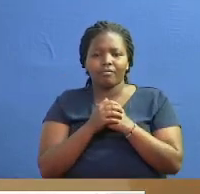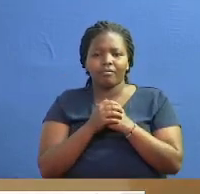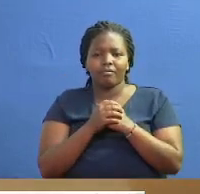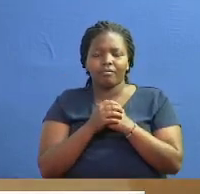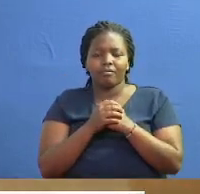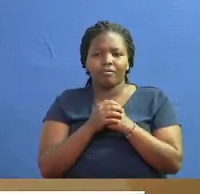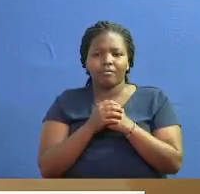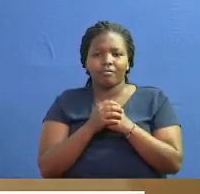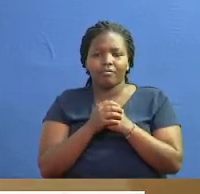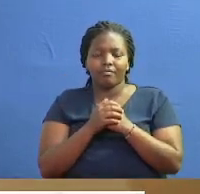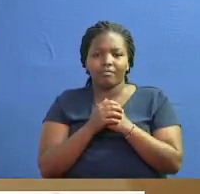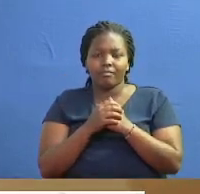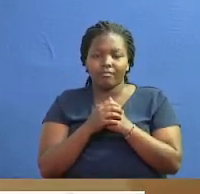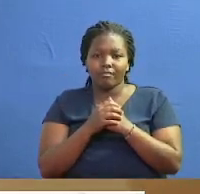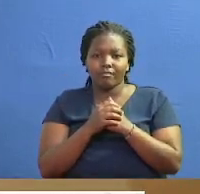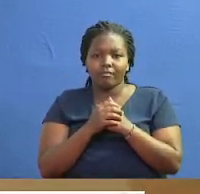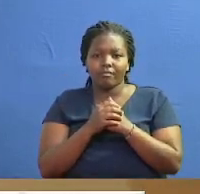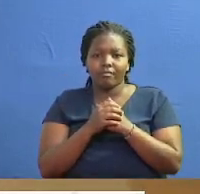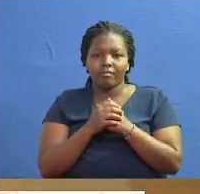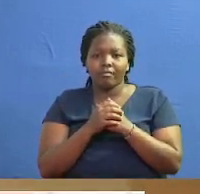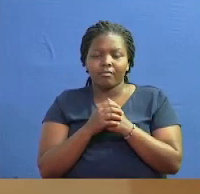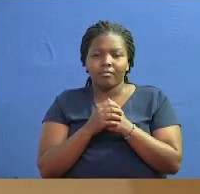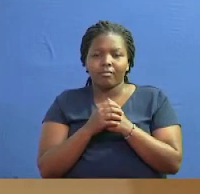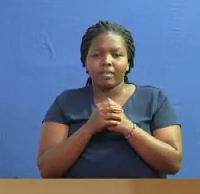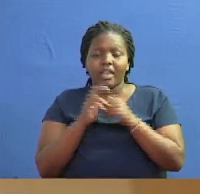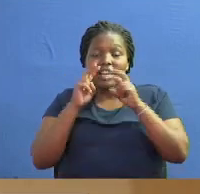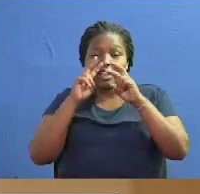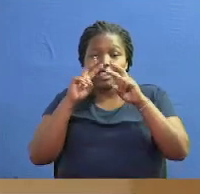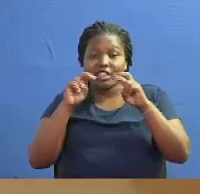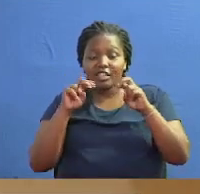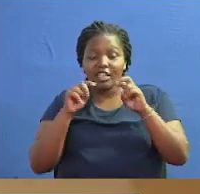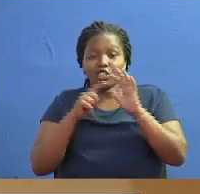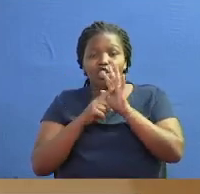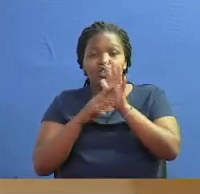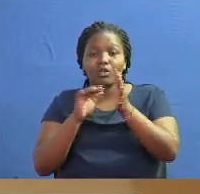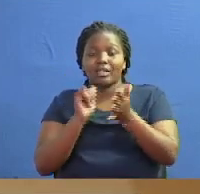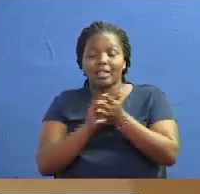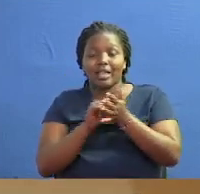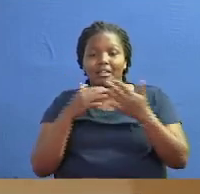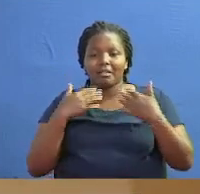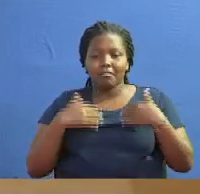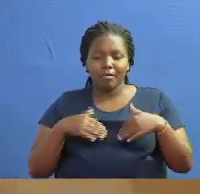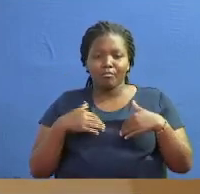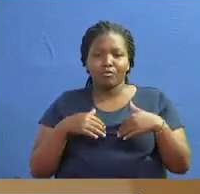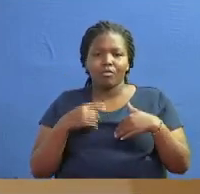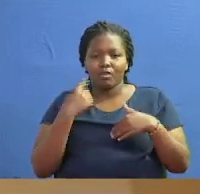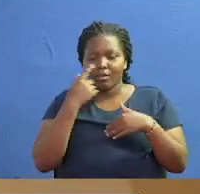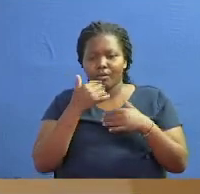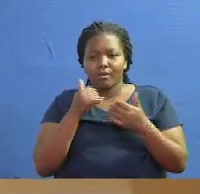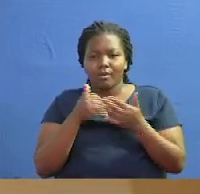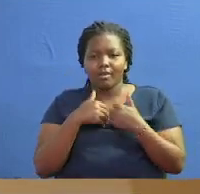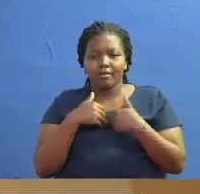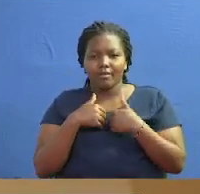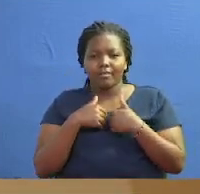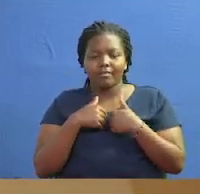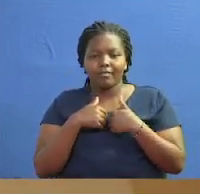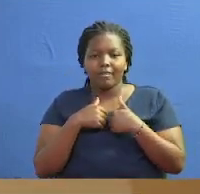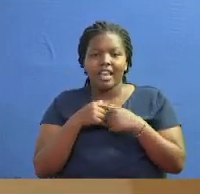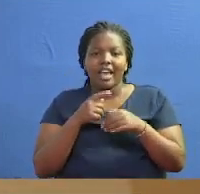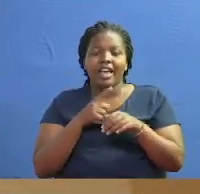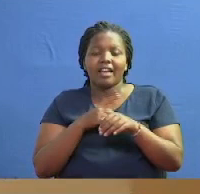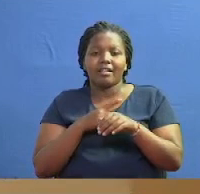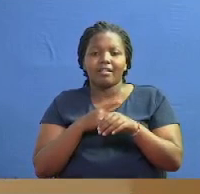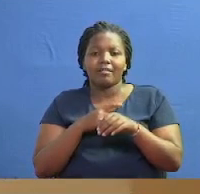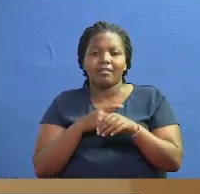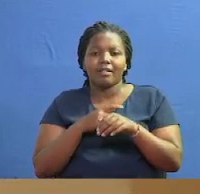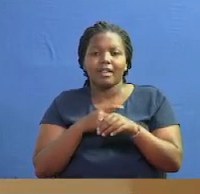Oh yeah, the research shows that the people who have a single copy, you see that for sickle cell disease, we talk about